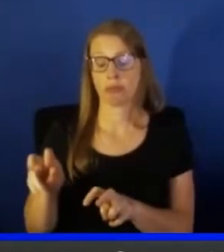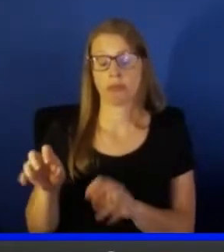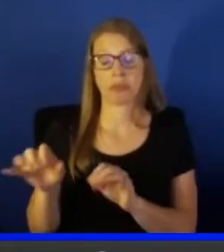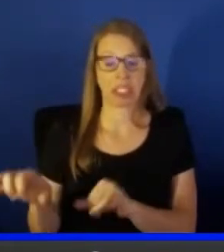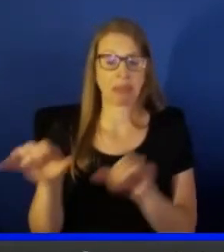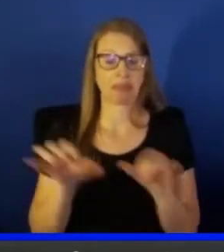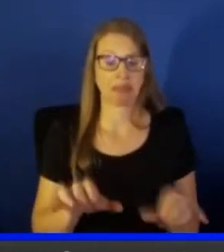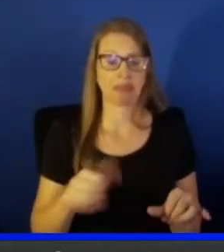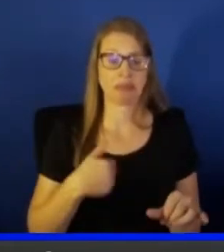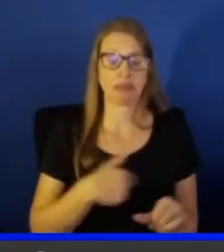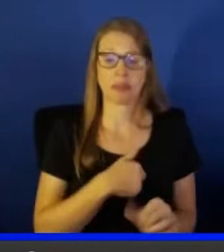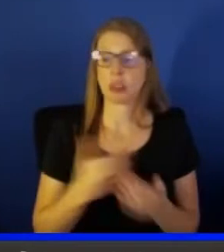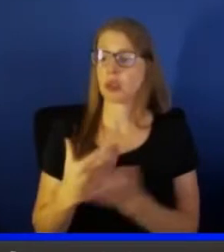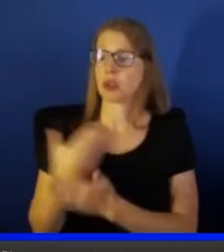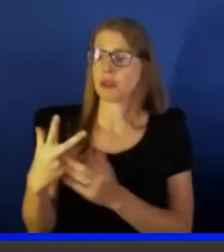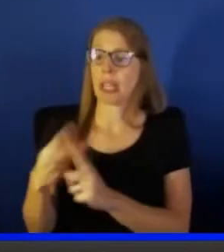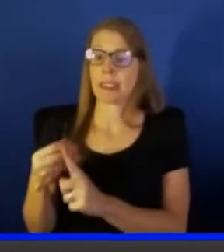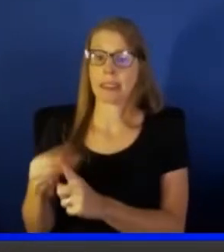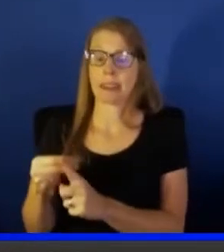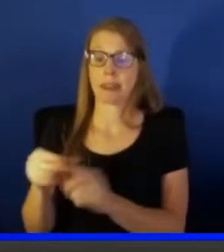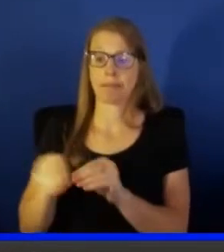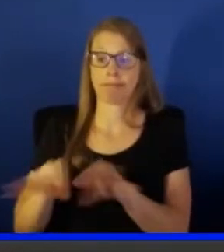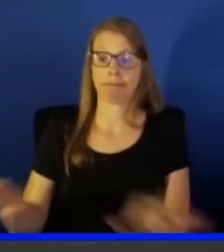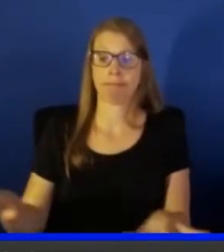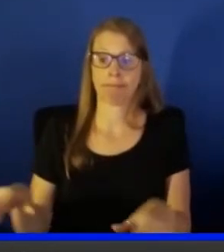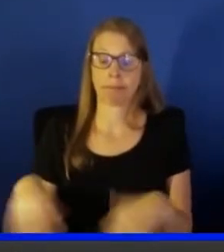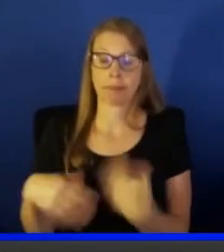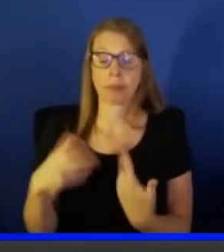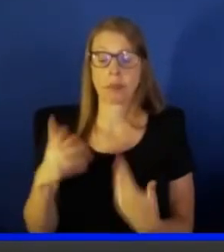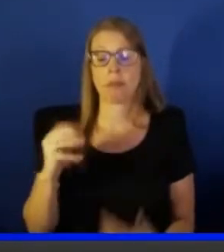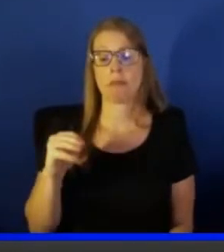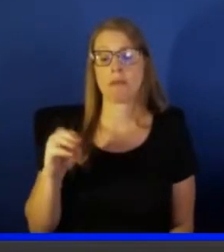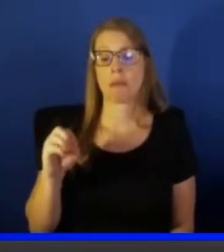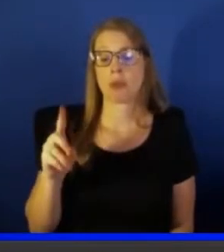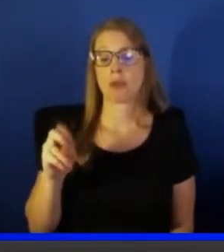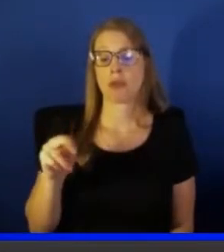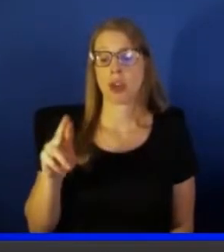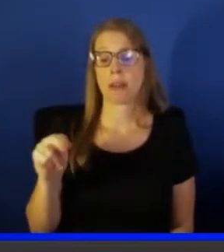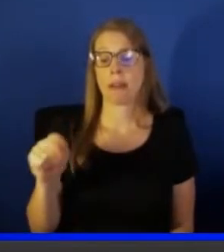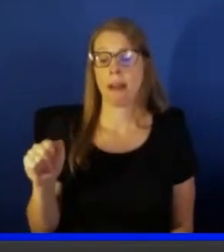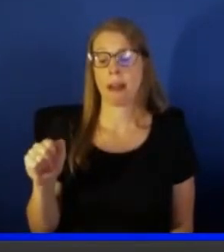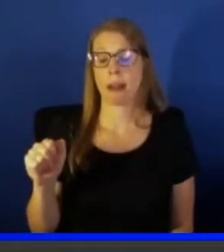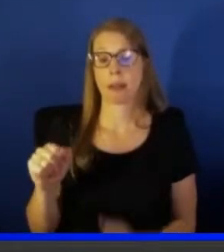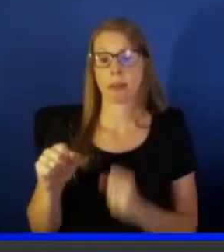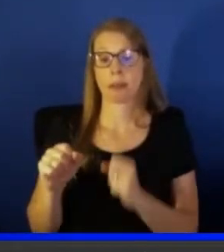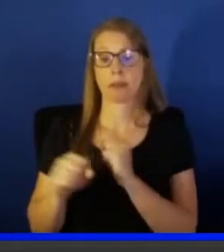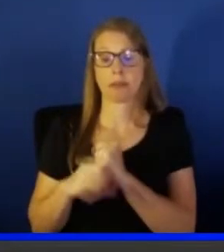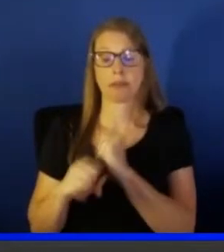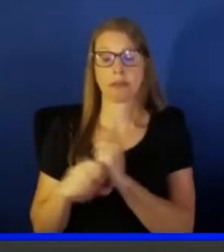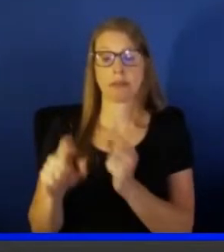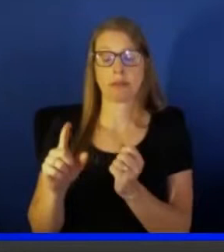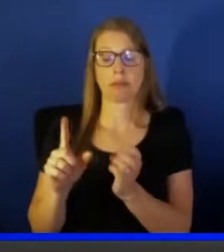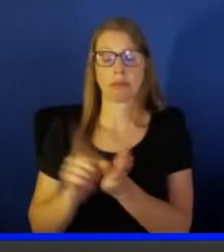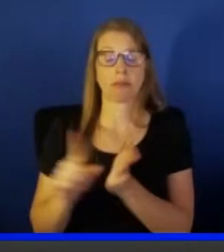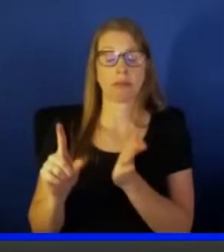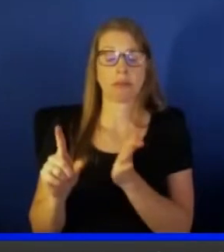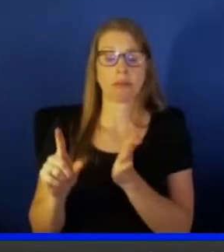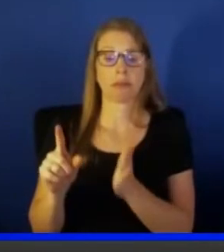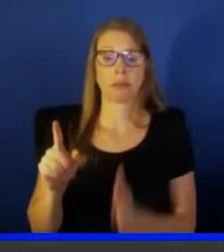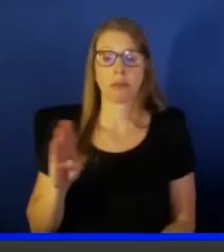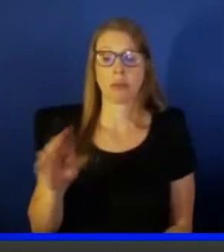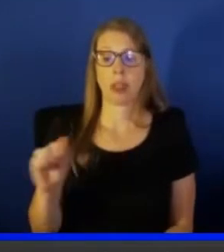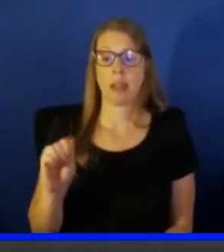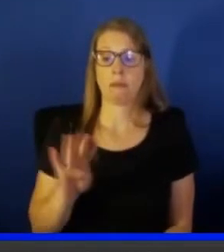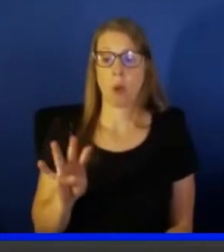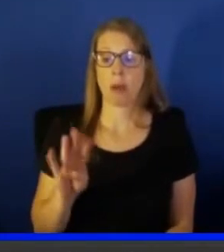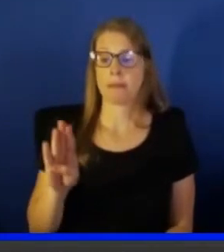new vaccines that come out. You know, we know that Moderna has put out the press release saying the antibody levels for BA4 and BA5 are higher when we